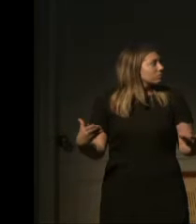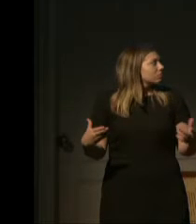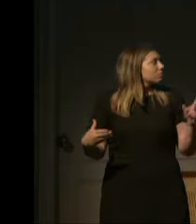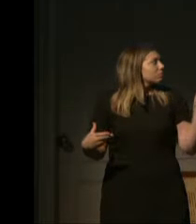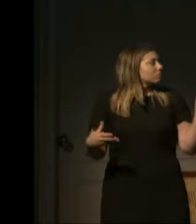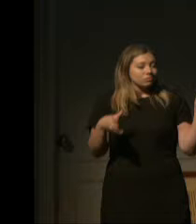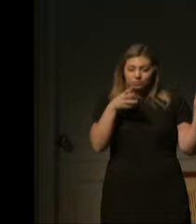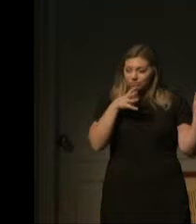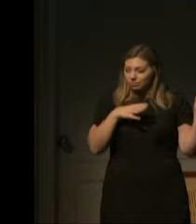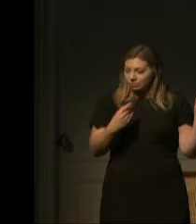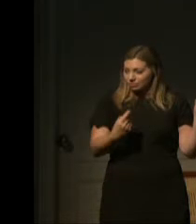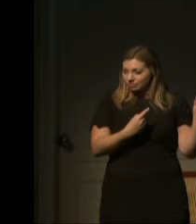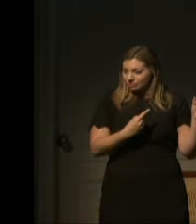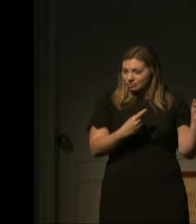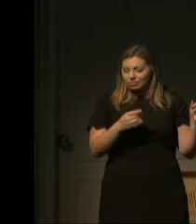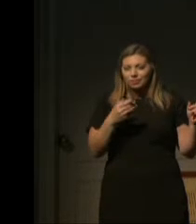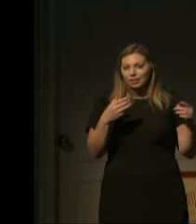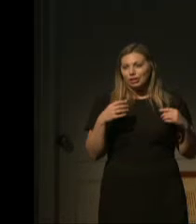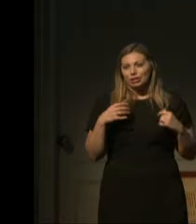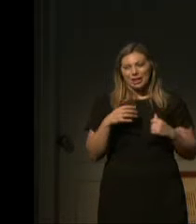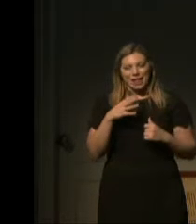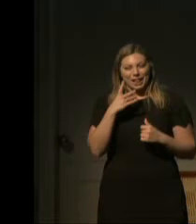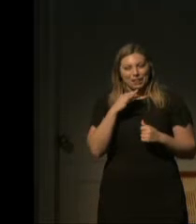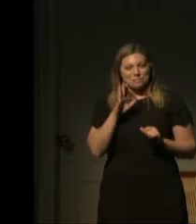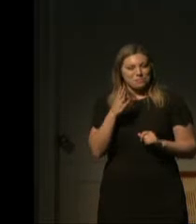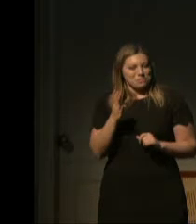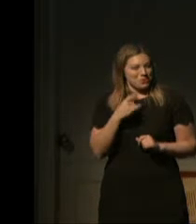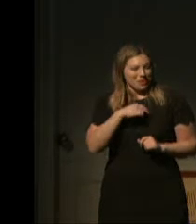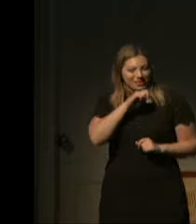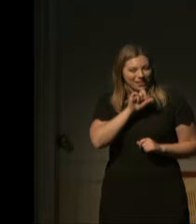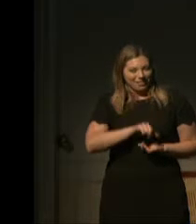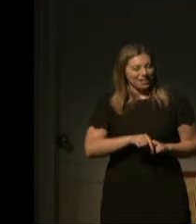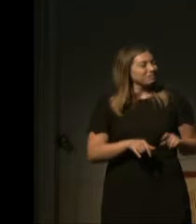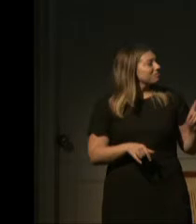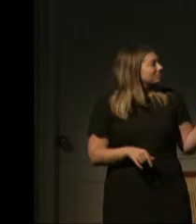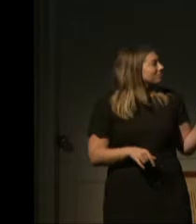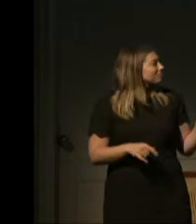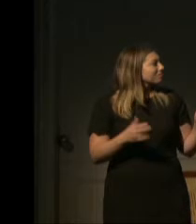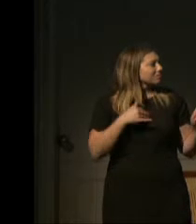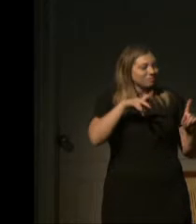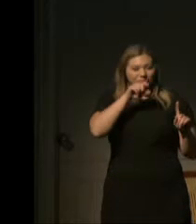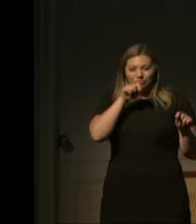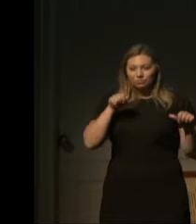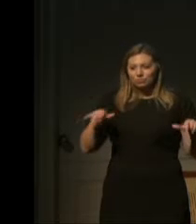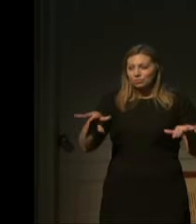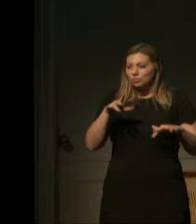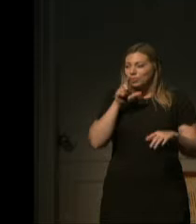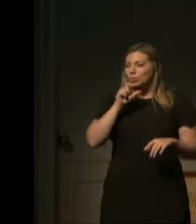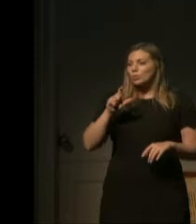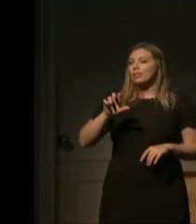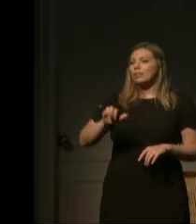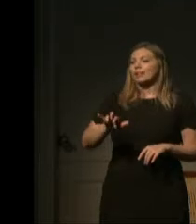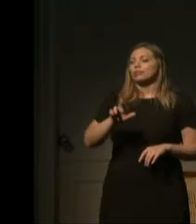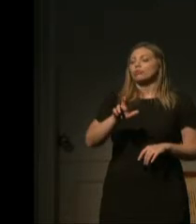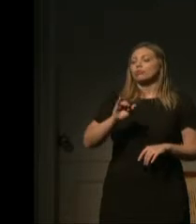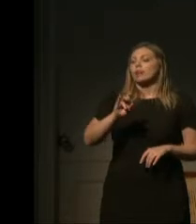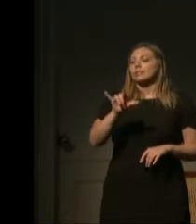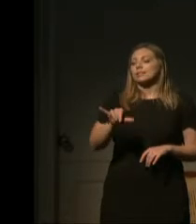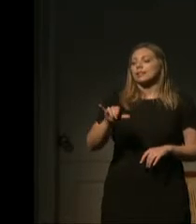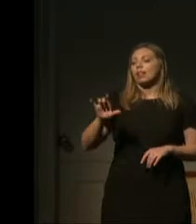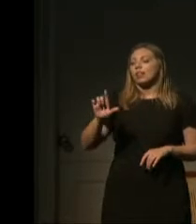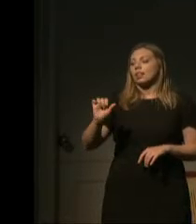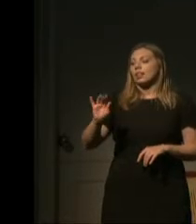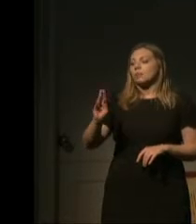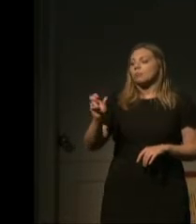This lady in bright blue, which I love, surrounded by bird specimens, is Roxie Laybourne.